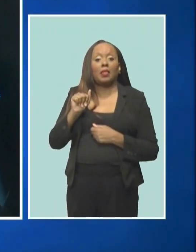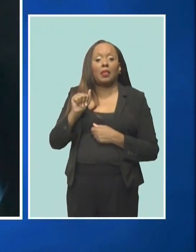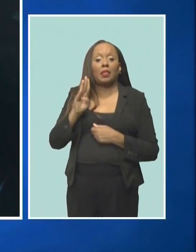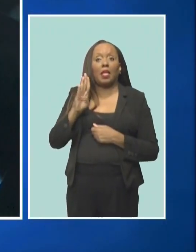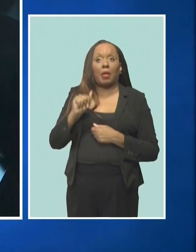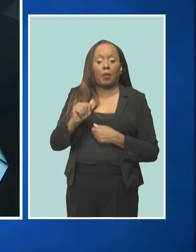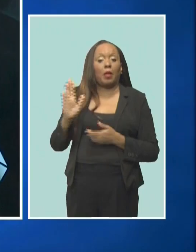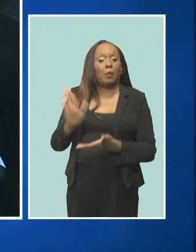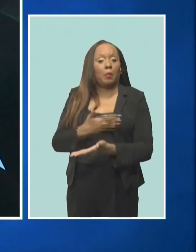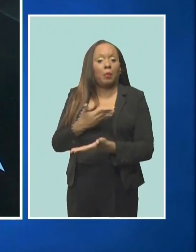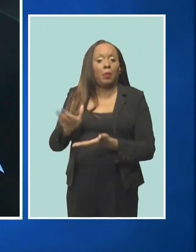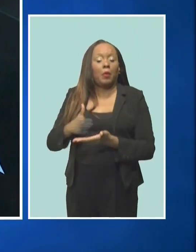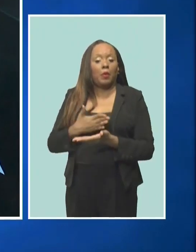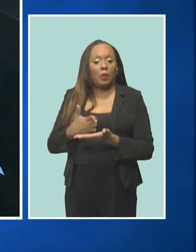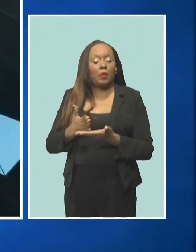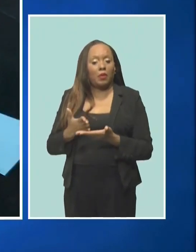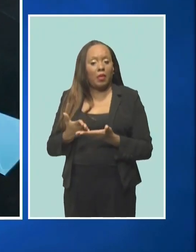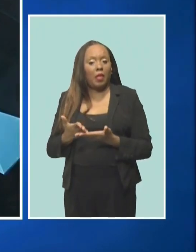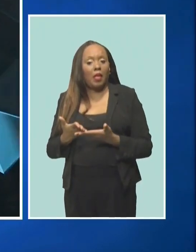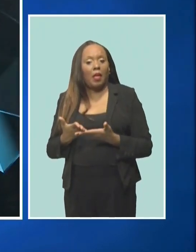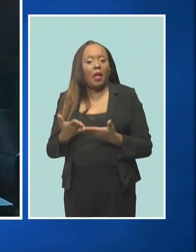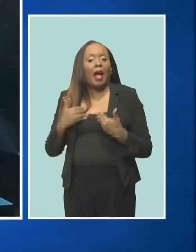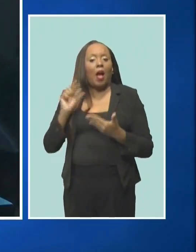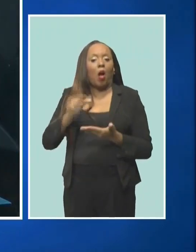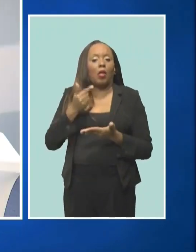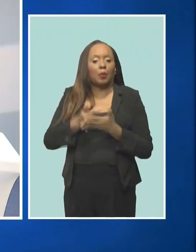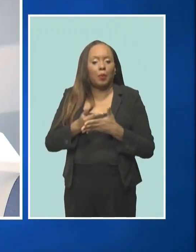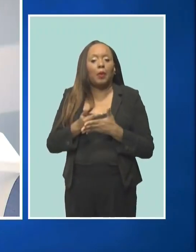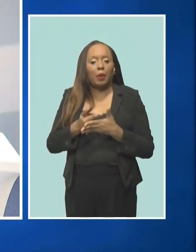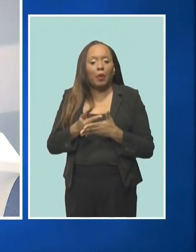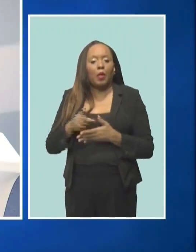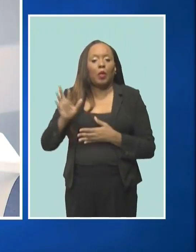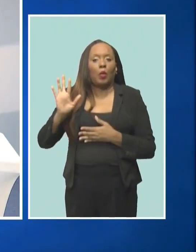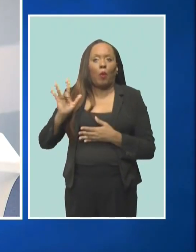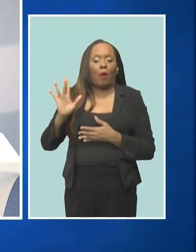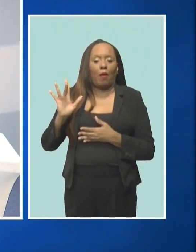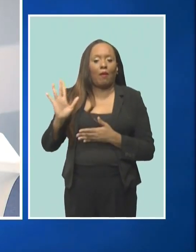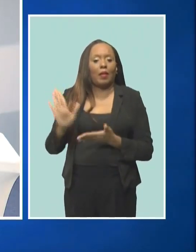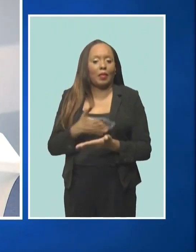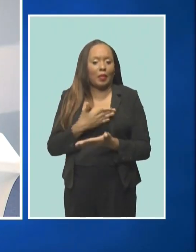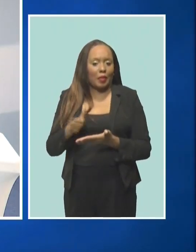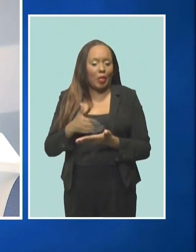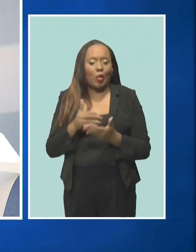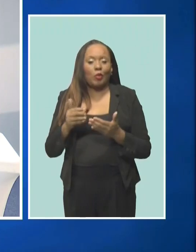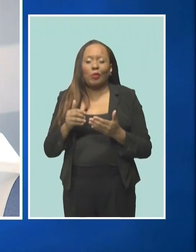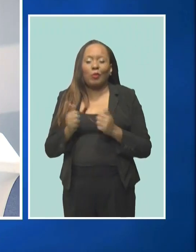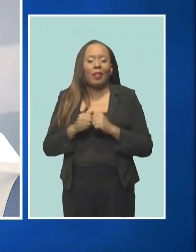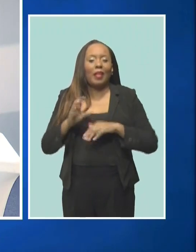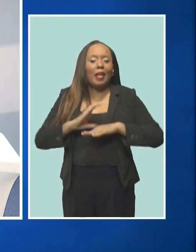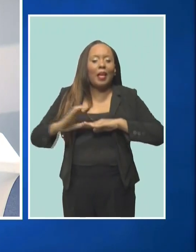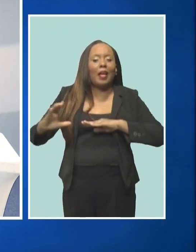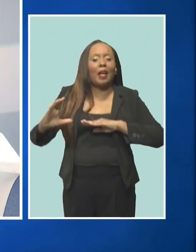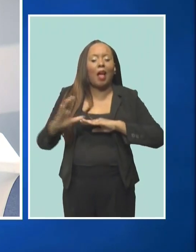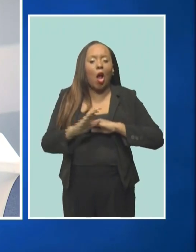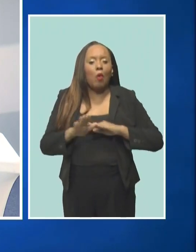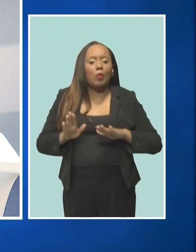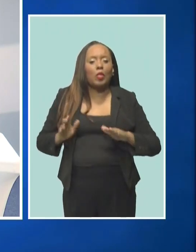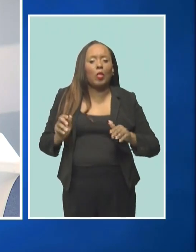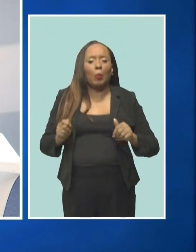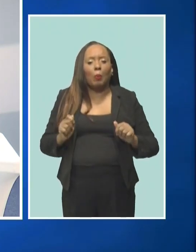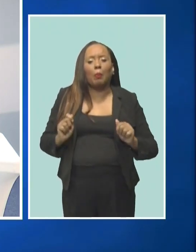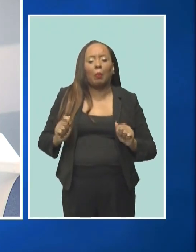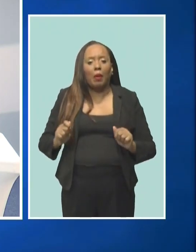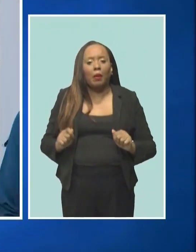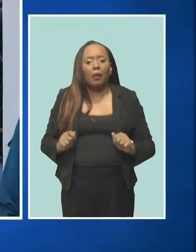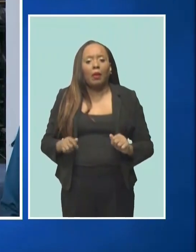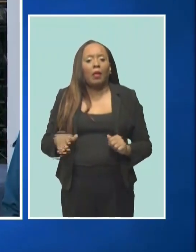Heaven launched their gospel album, which includes 25 of their original gospel songs with Caribbean flavor. The band will also have